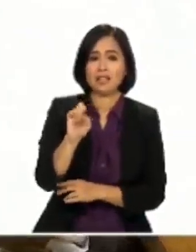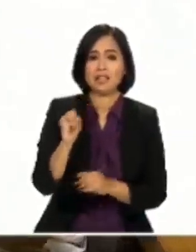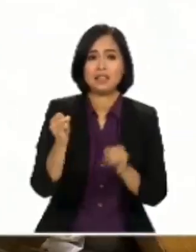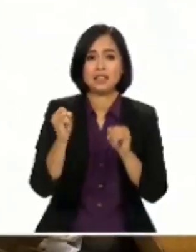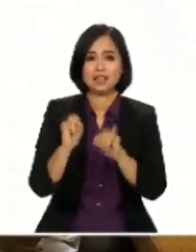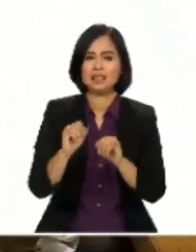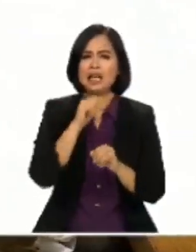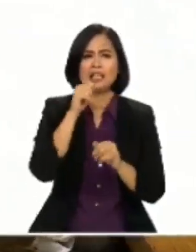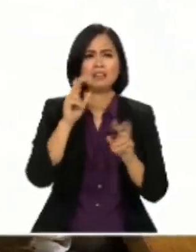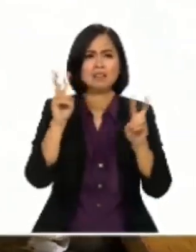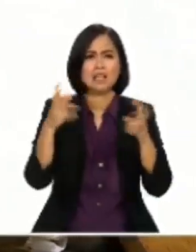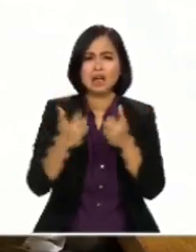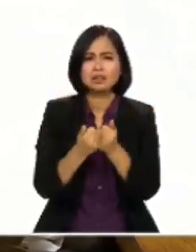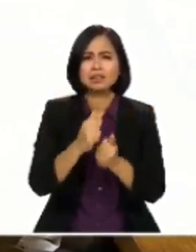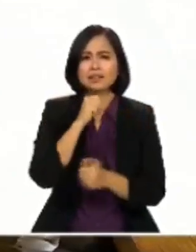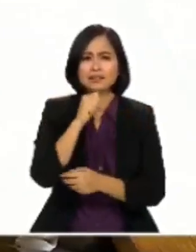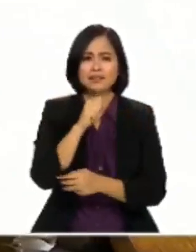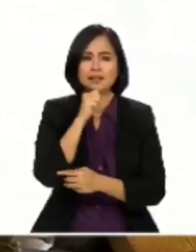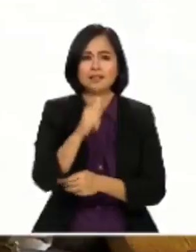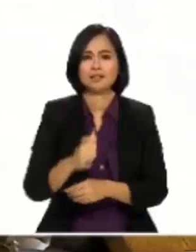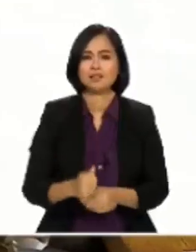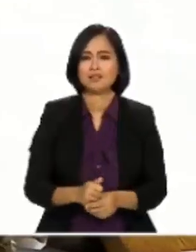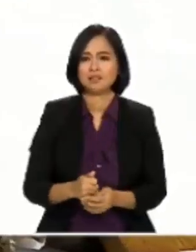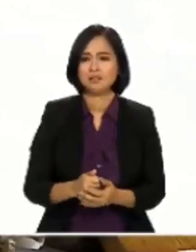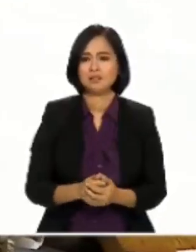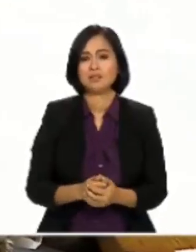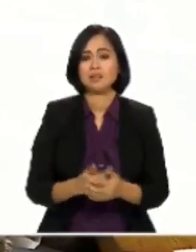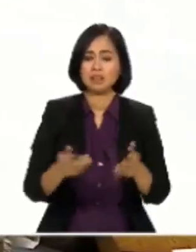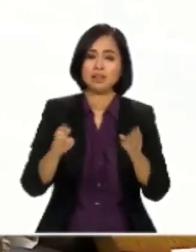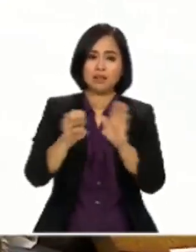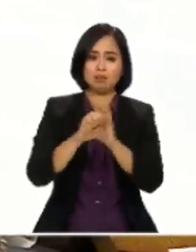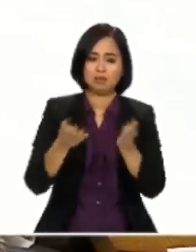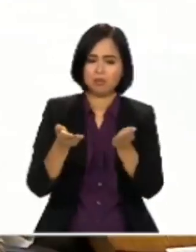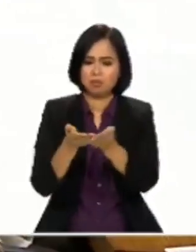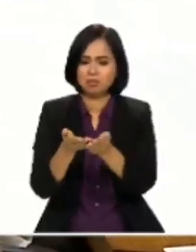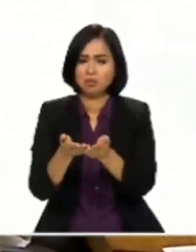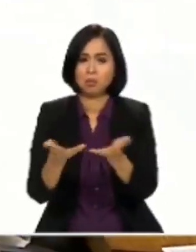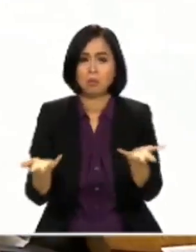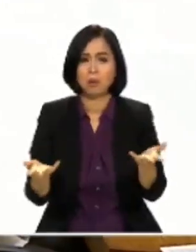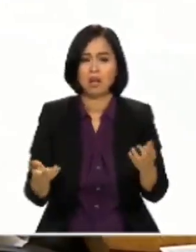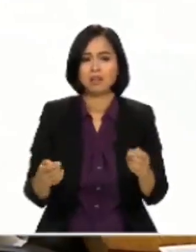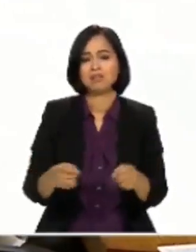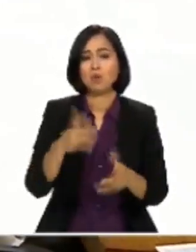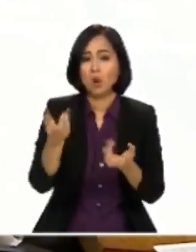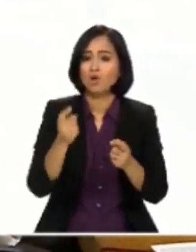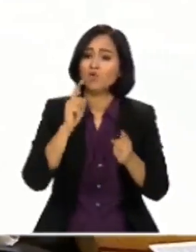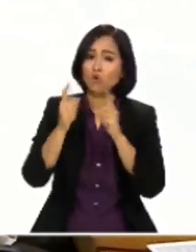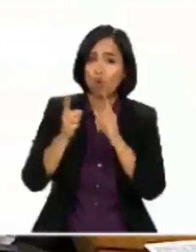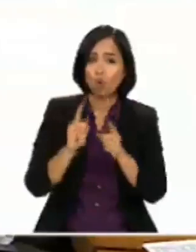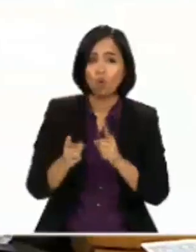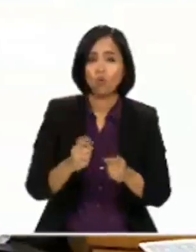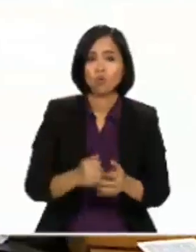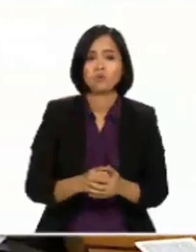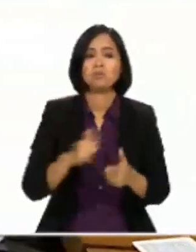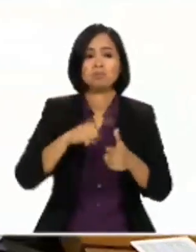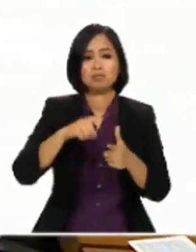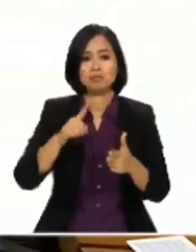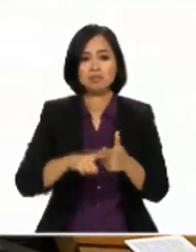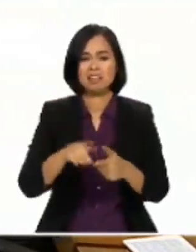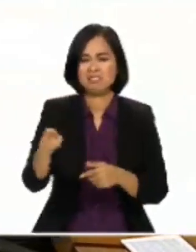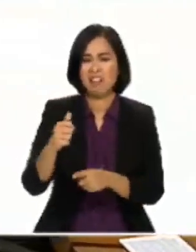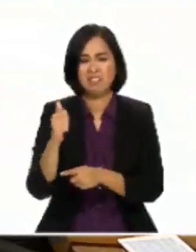accident. It was just nabanggaan, wala naman. So they wanted to talk. Tapos ayaw